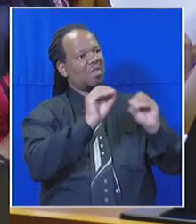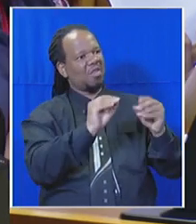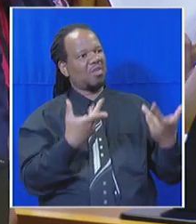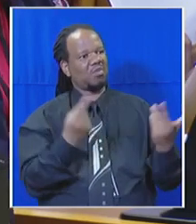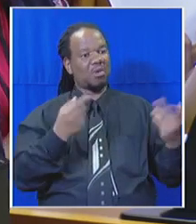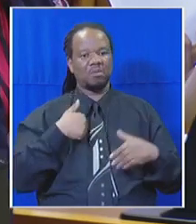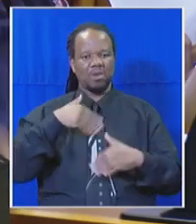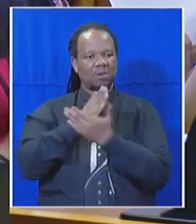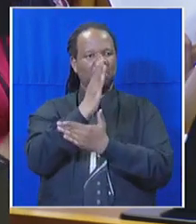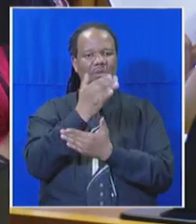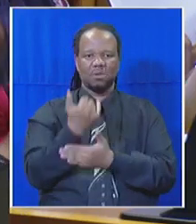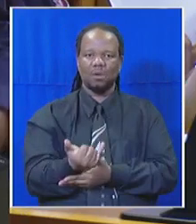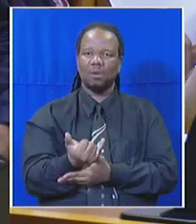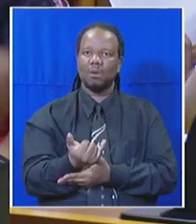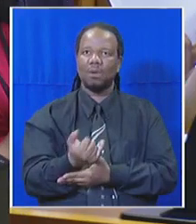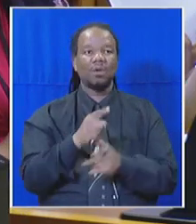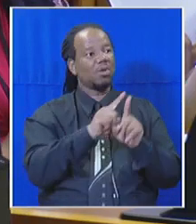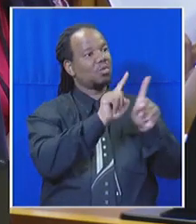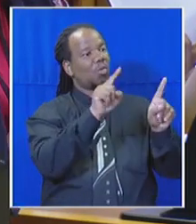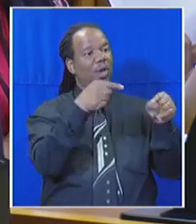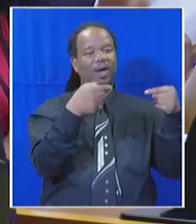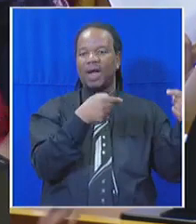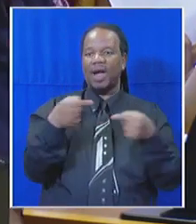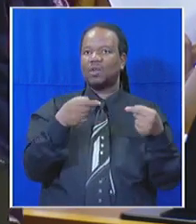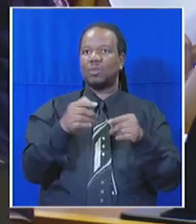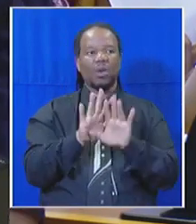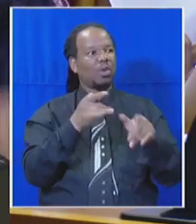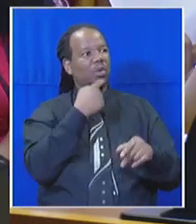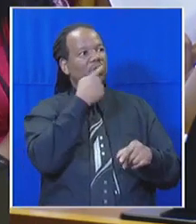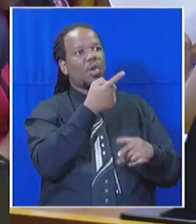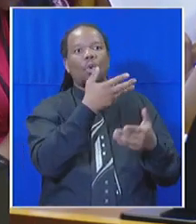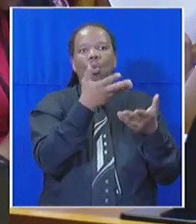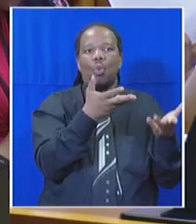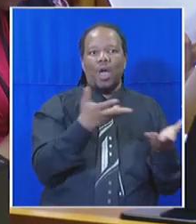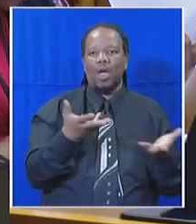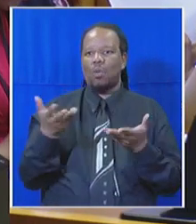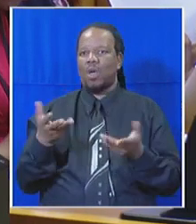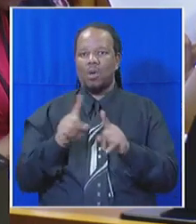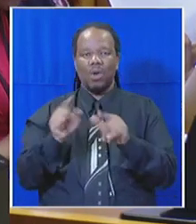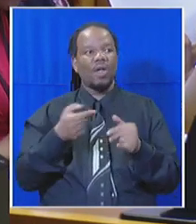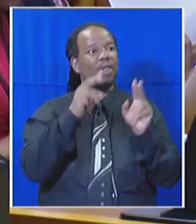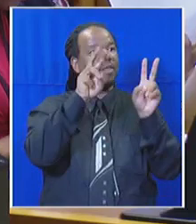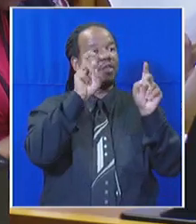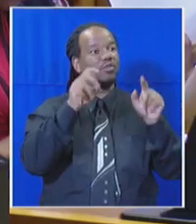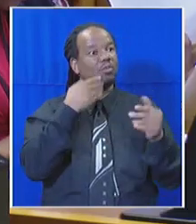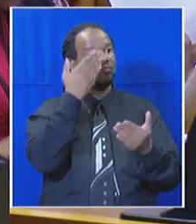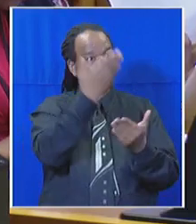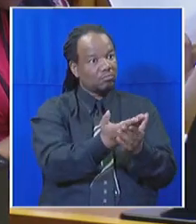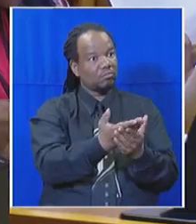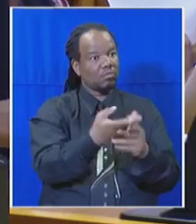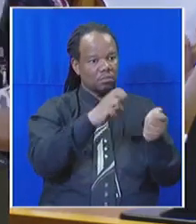our right. So deal with the arguments, don't tell us where to raise the issues. What are those issues? Can you deal with them?